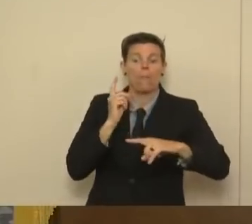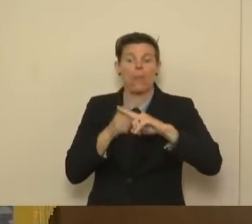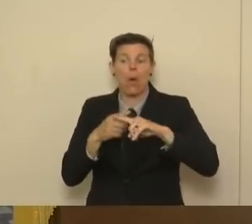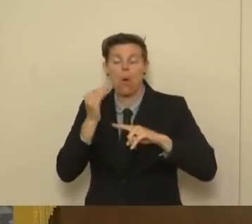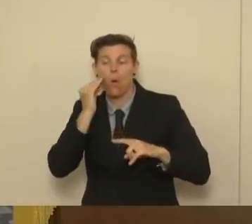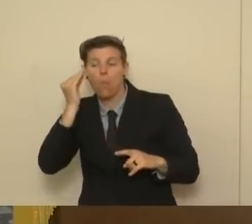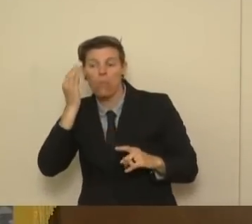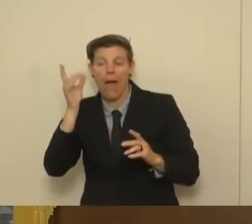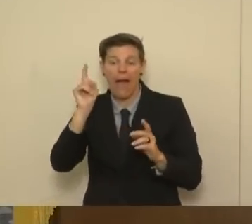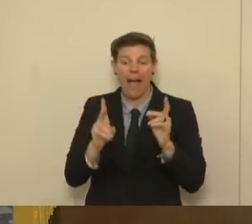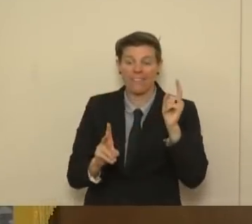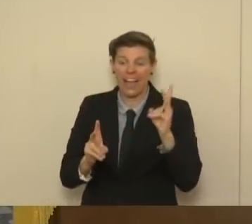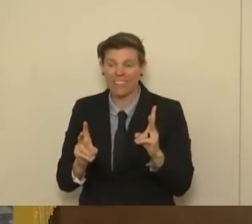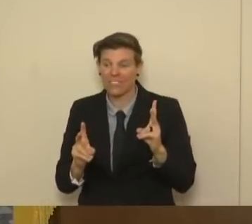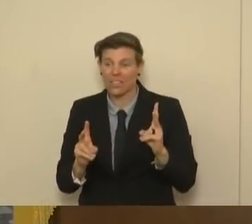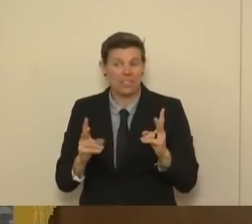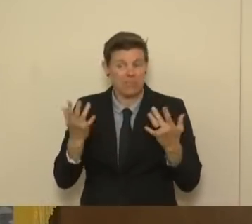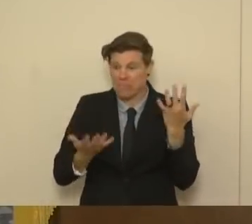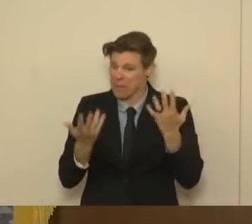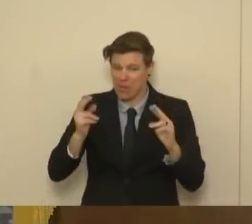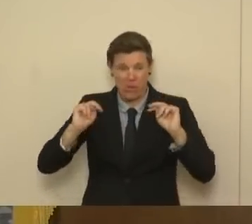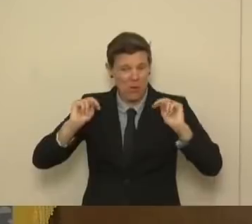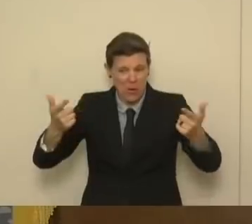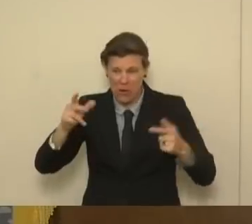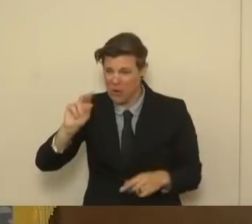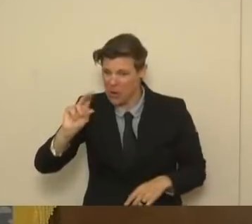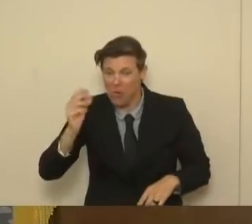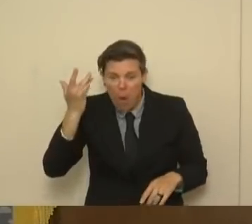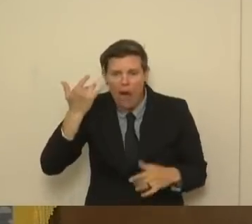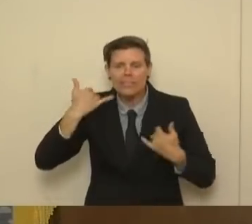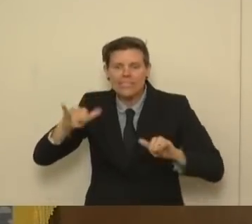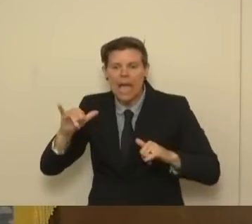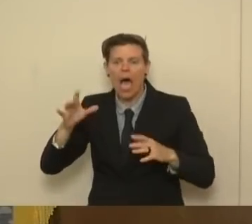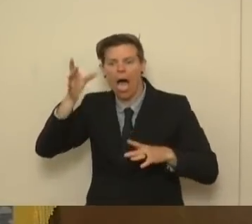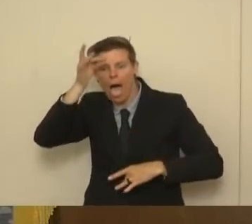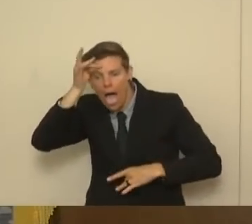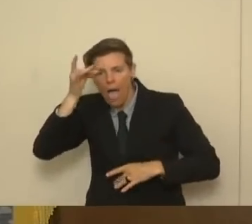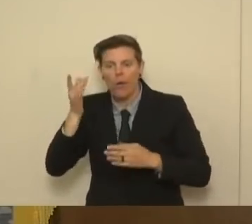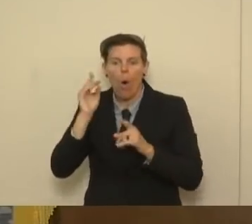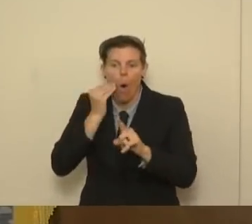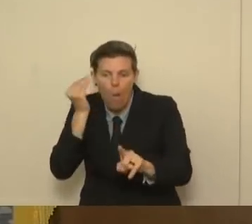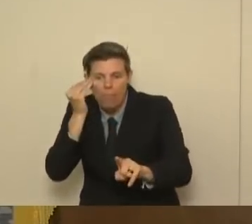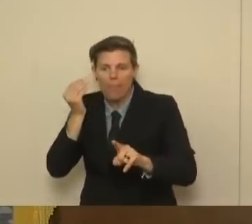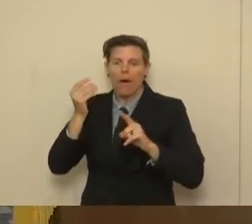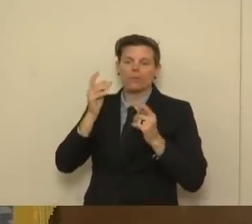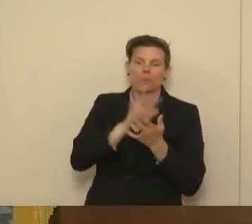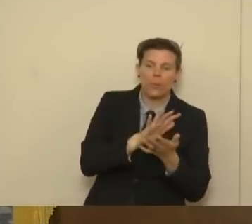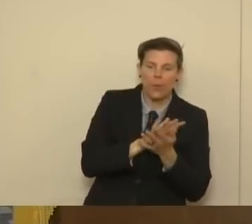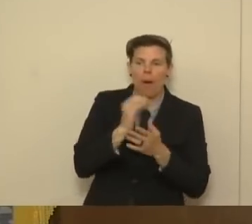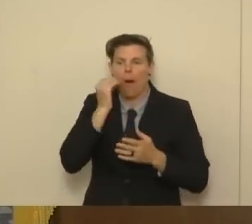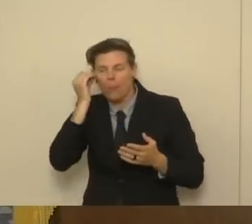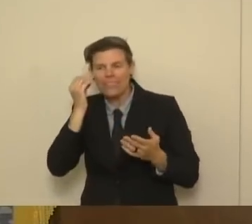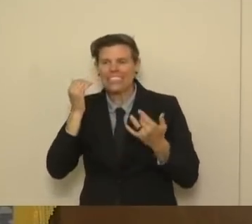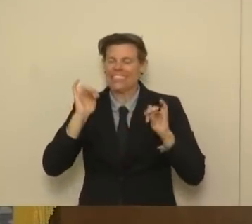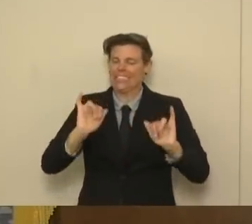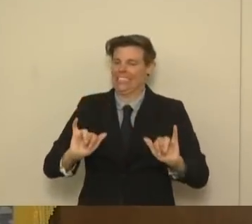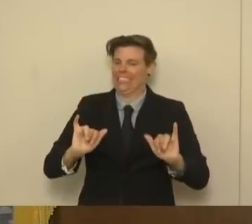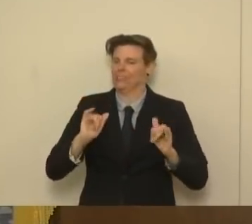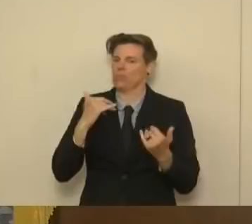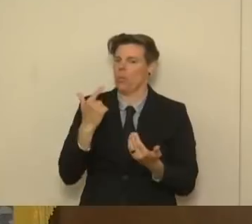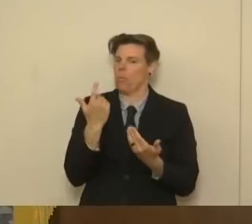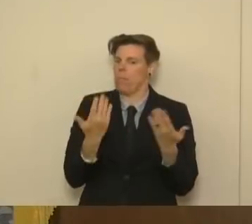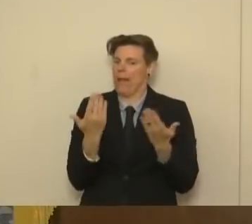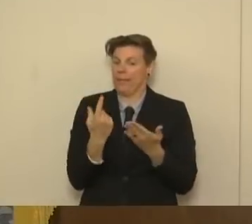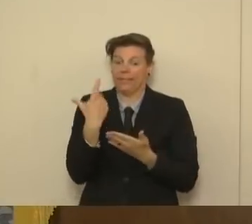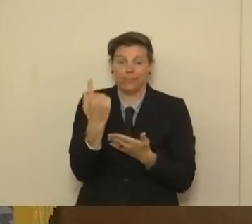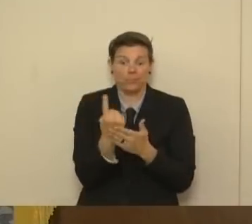today, based on the science, based on common sense, based on how we're doing, we're as confident as